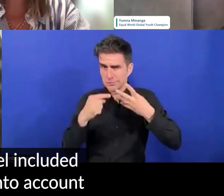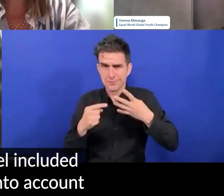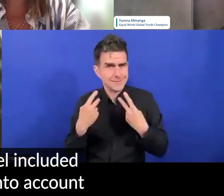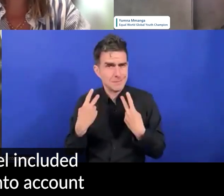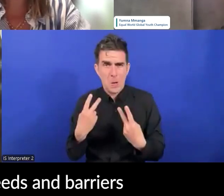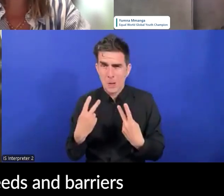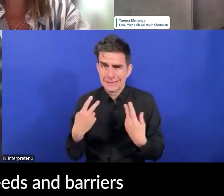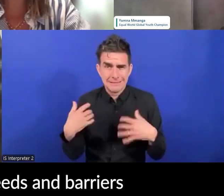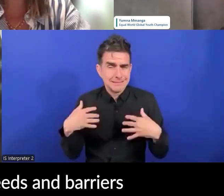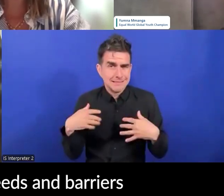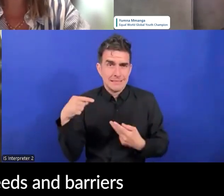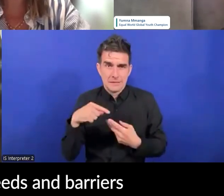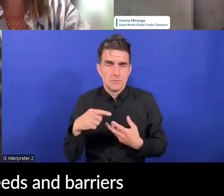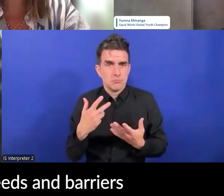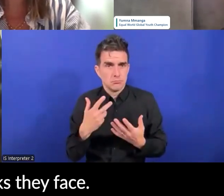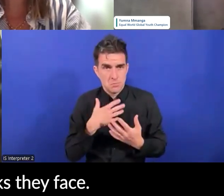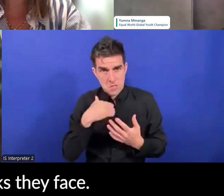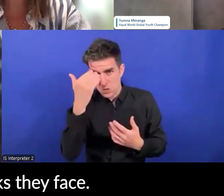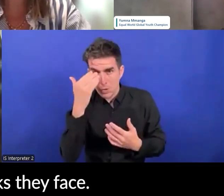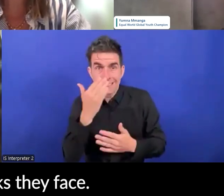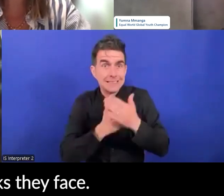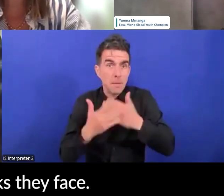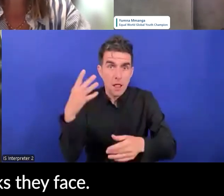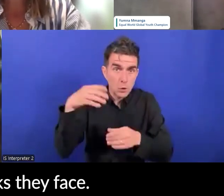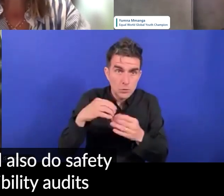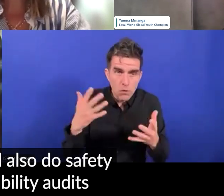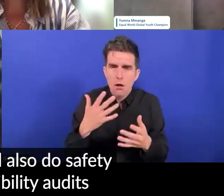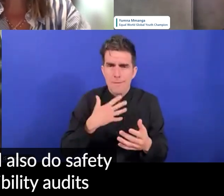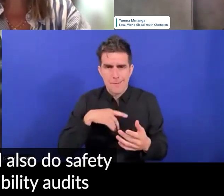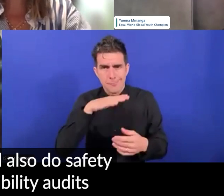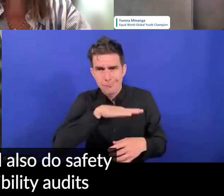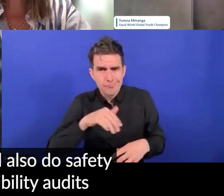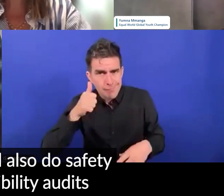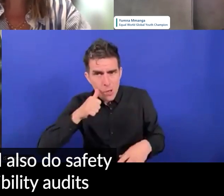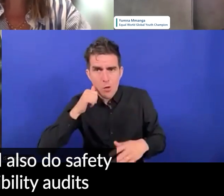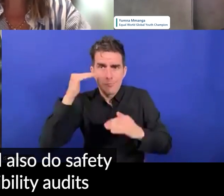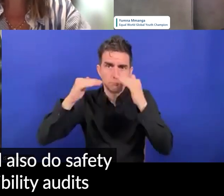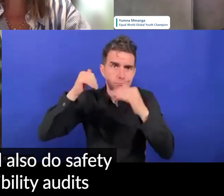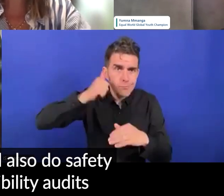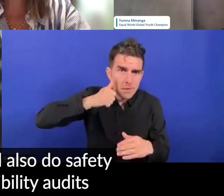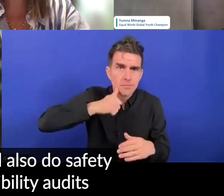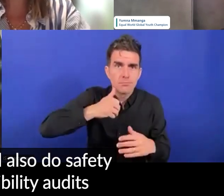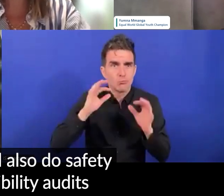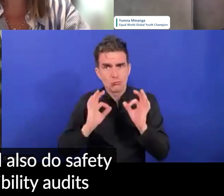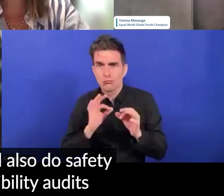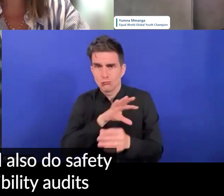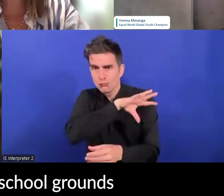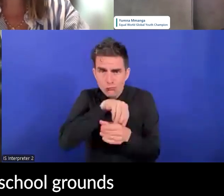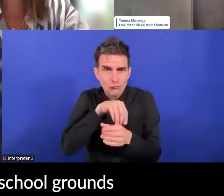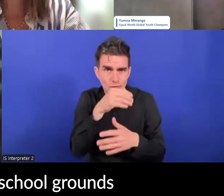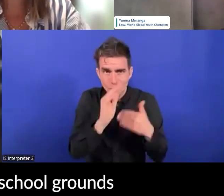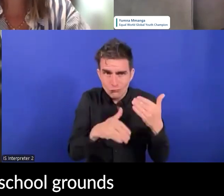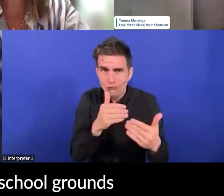take into account their specific needs and barriers and the risks they face. And you could also do safety and accessibility audits